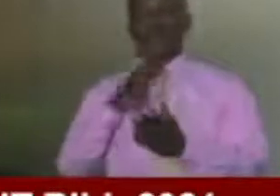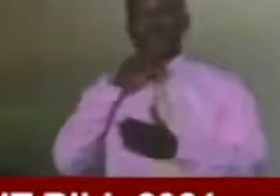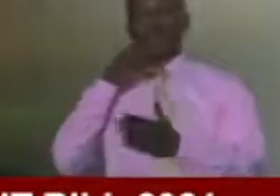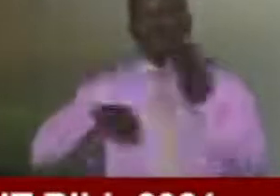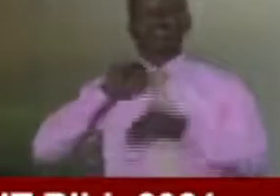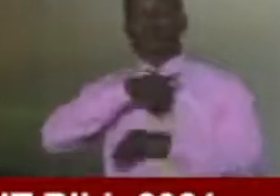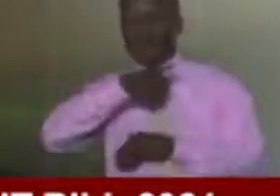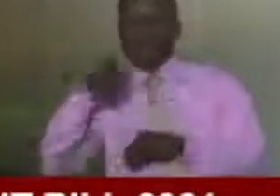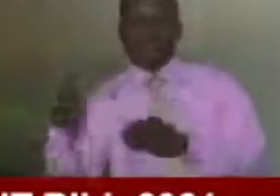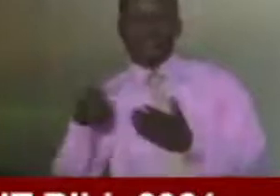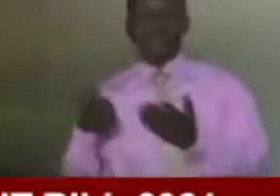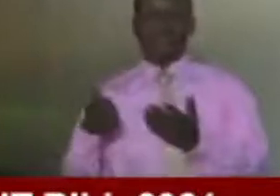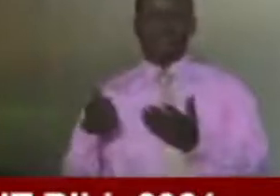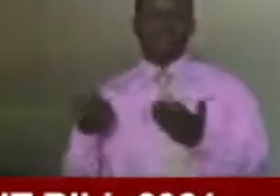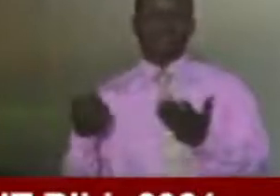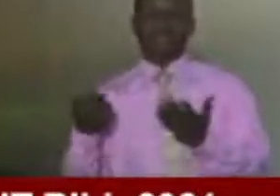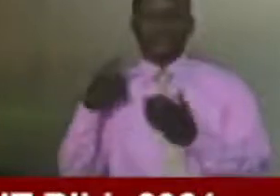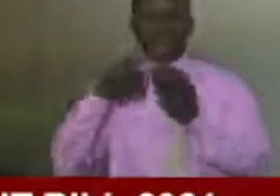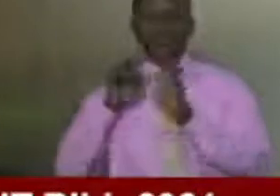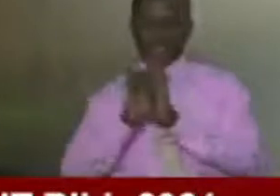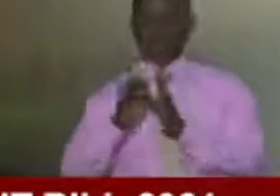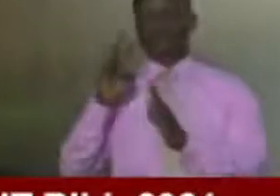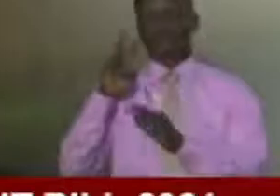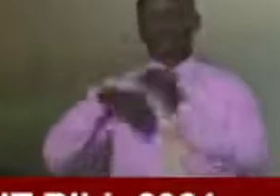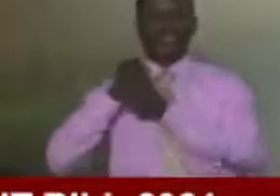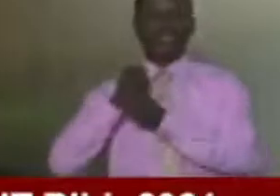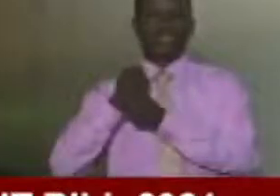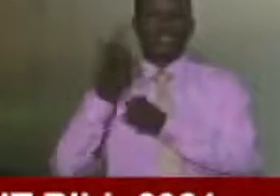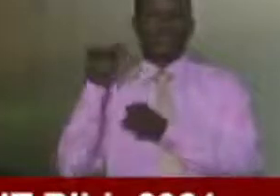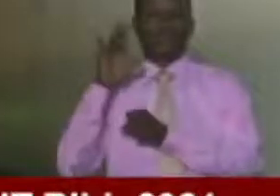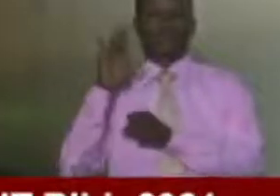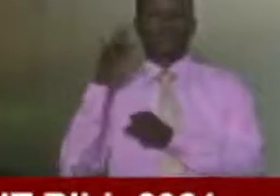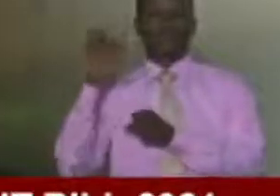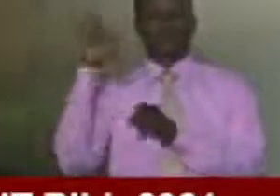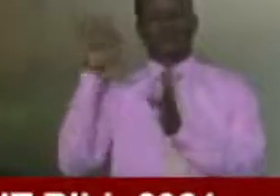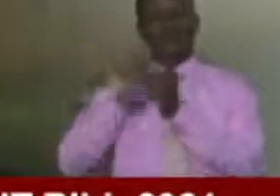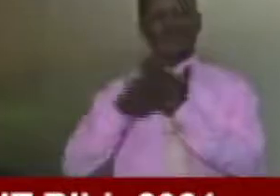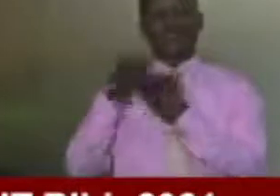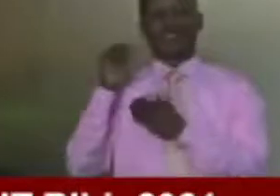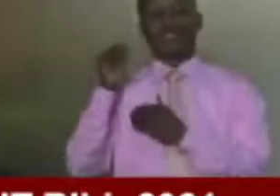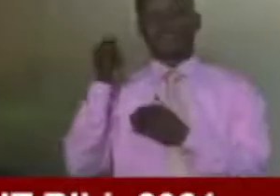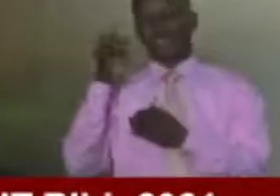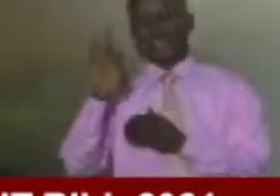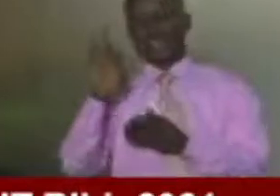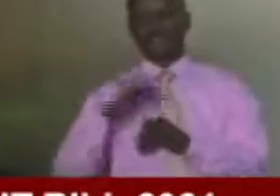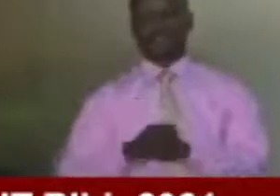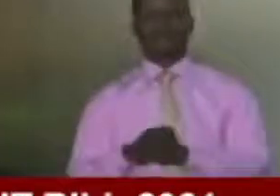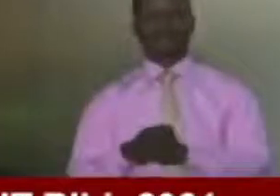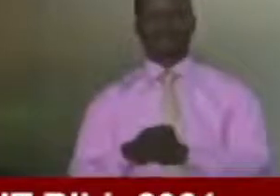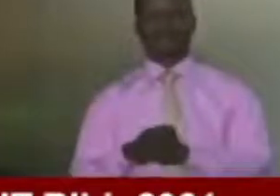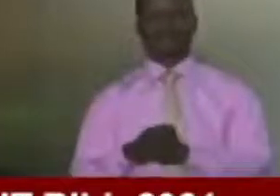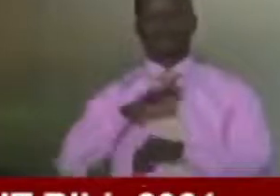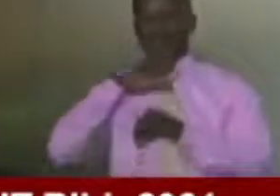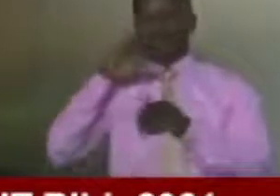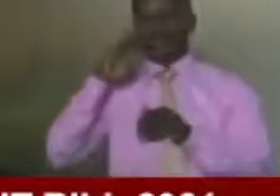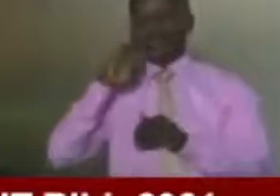governance. About 3 years ago, 17th of January, 2019, President Buhari signed into an